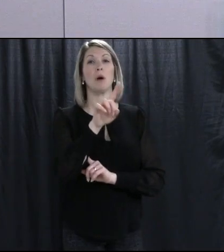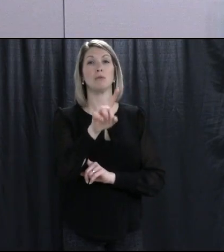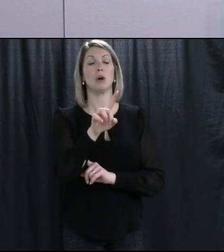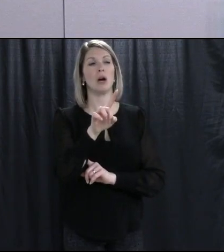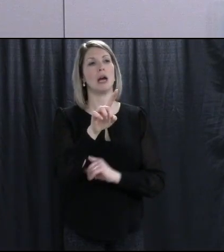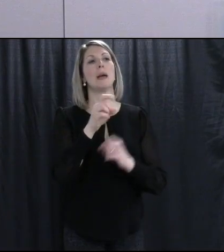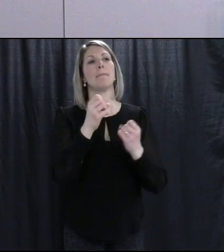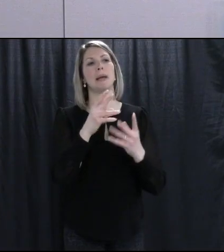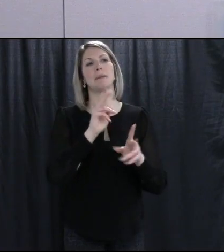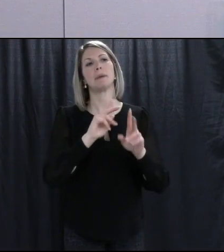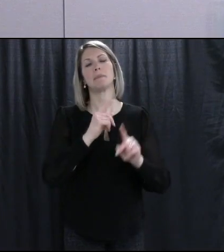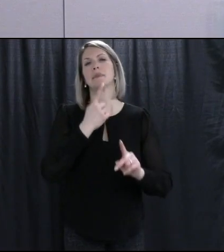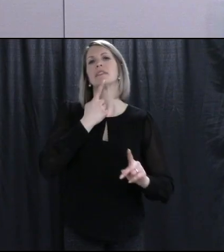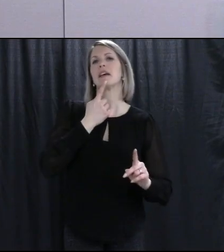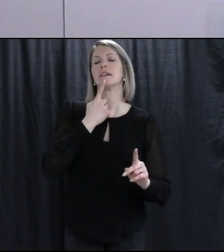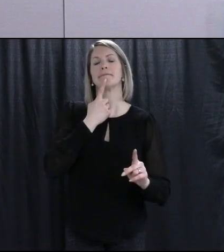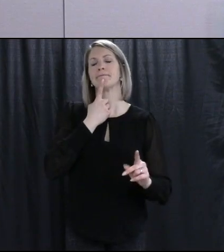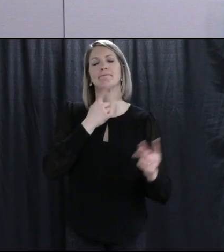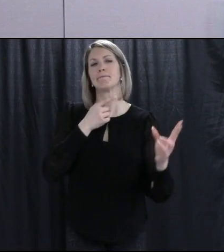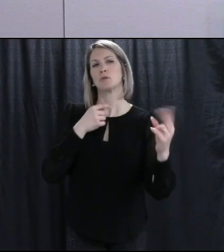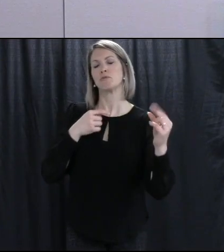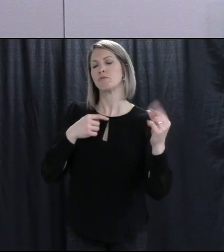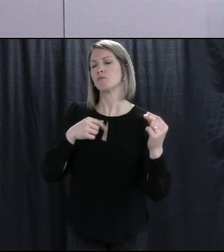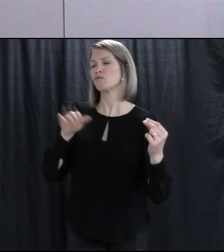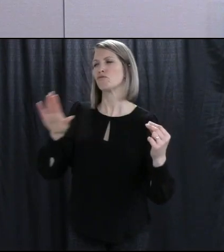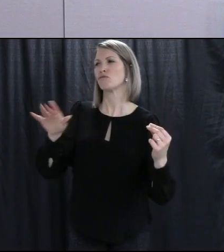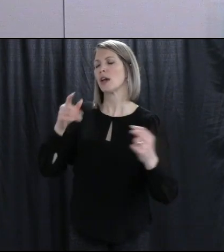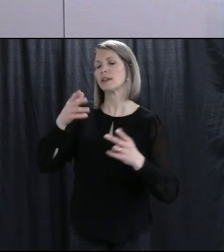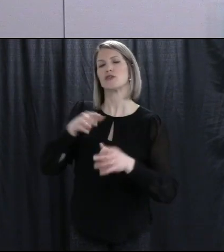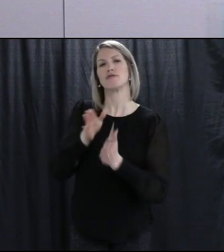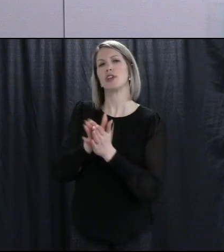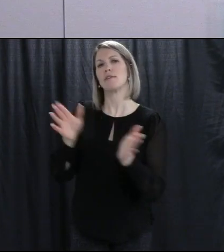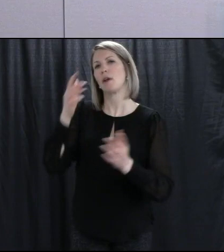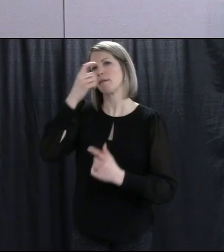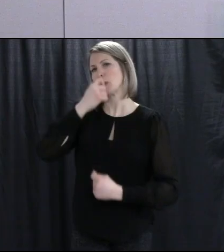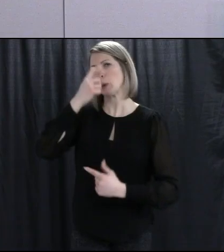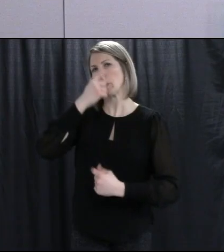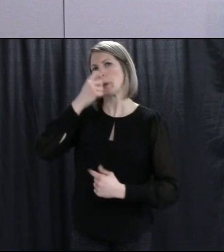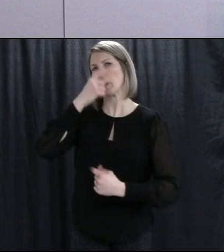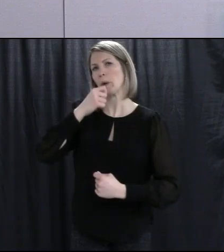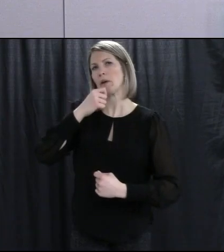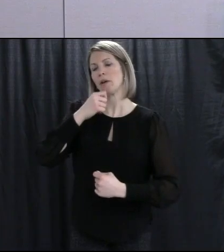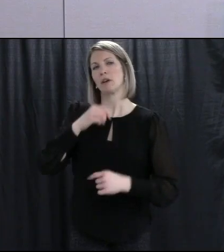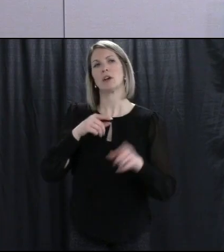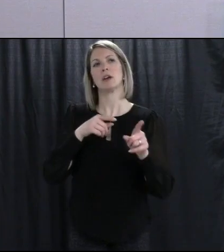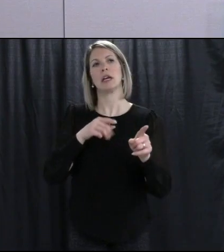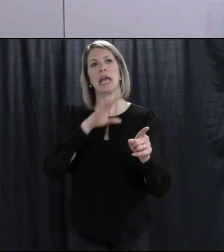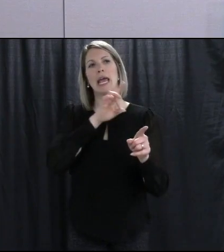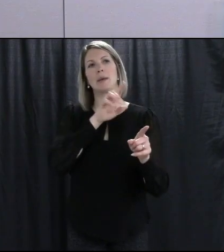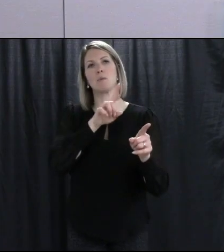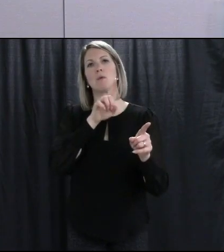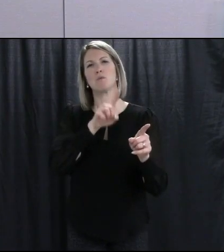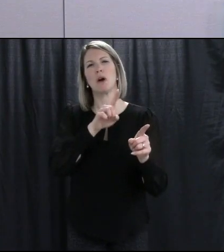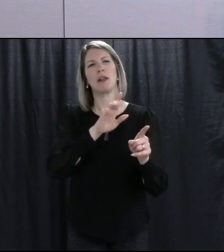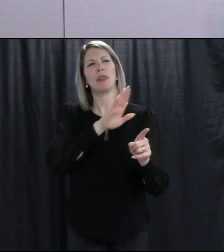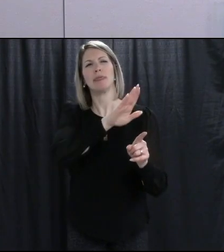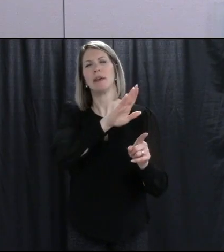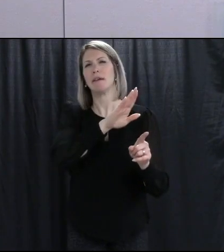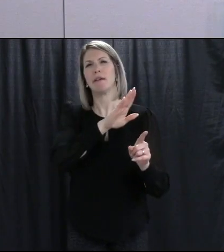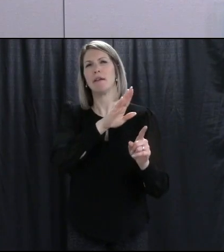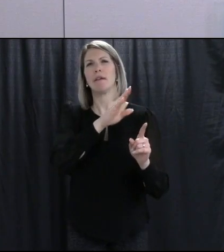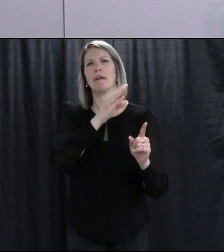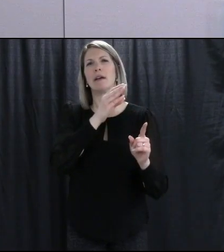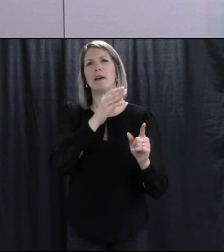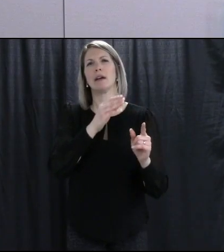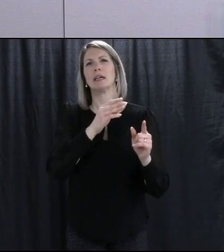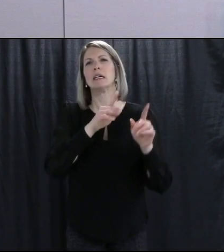a concern and they are not being tested. Is 811 using outdated criteria, and should